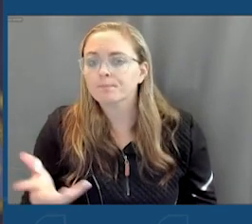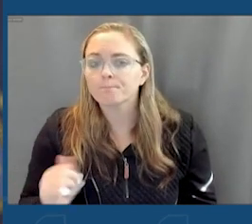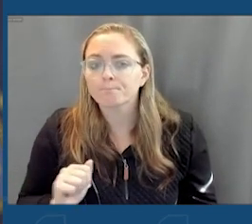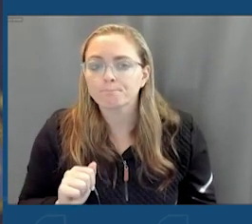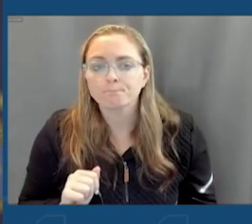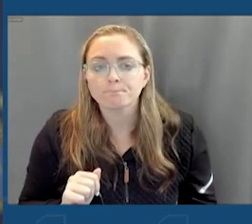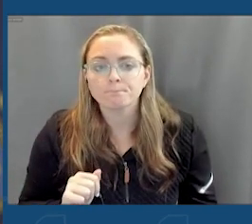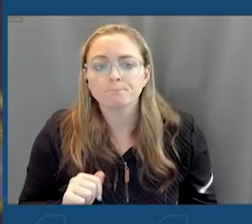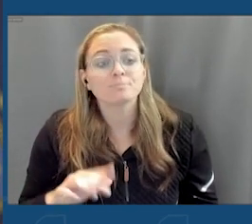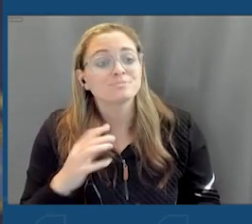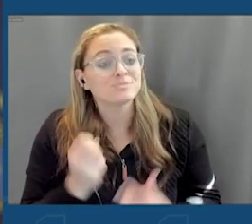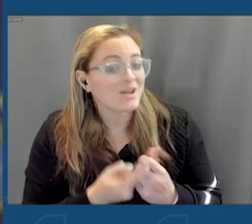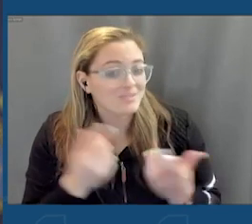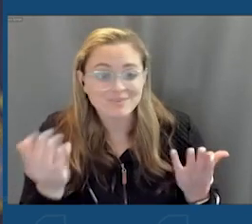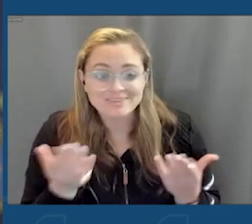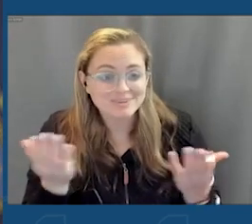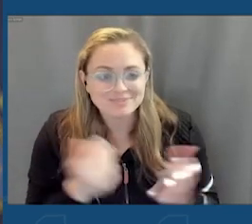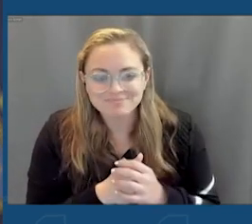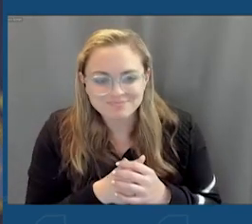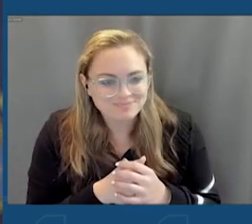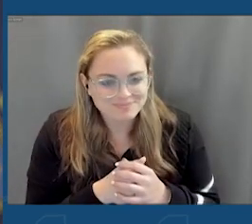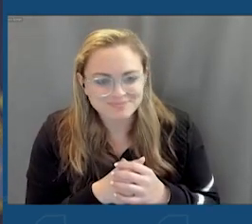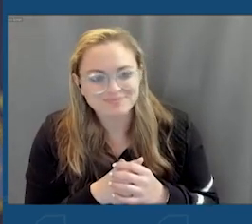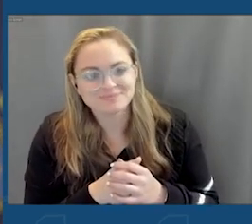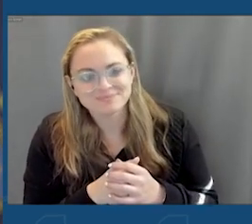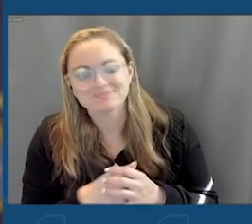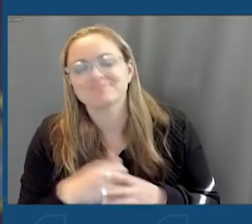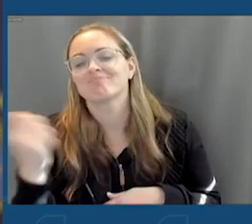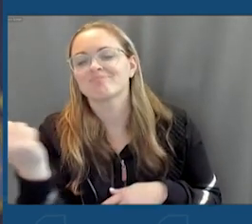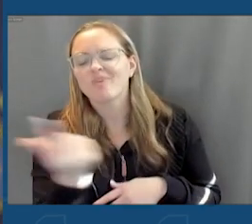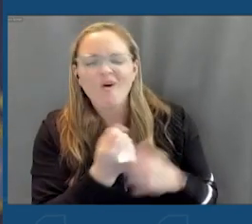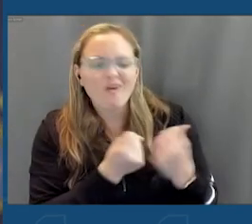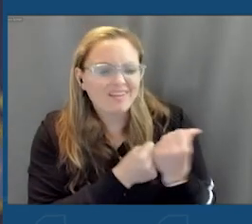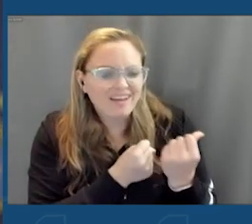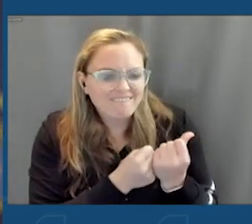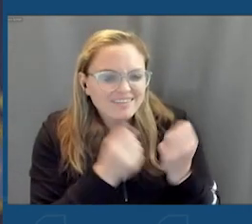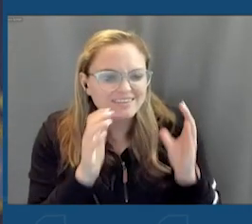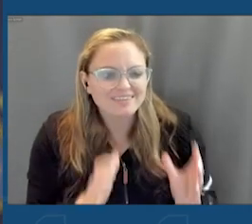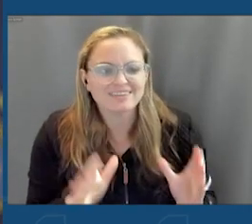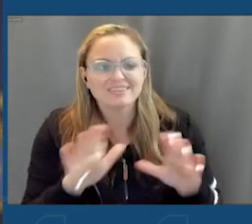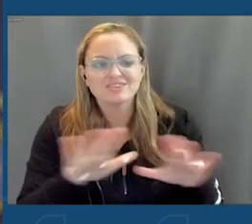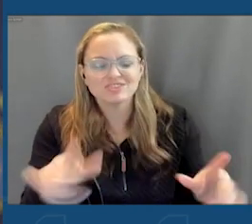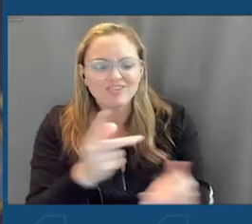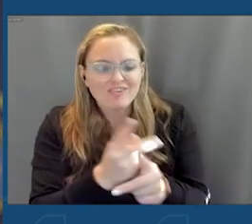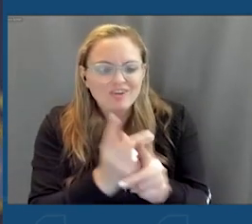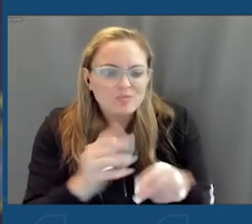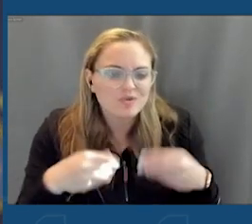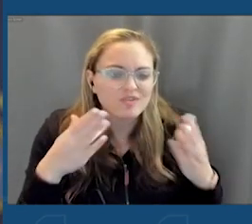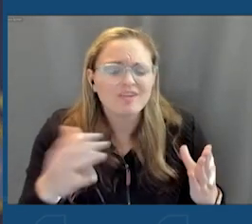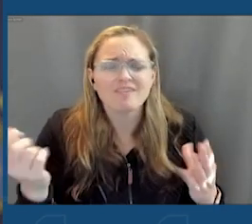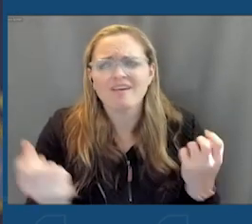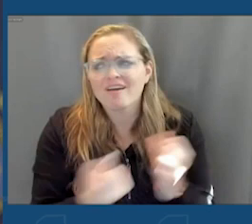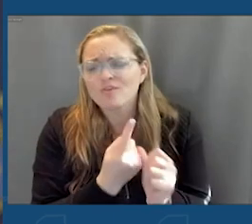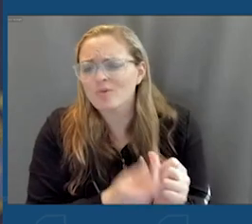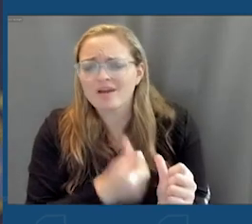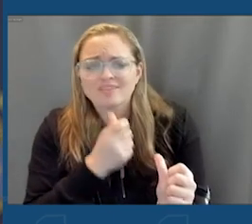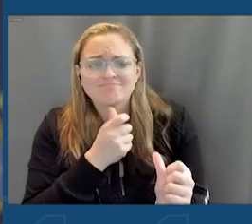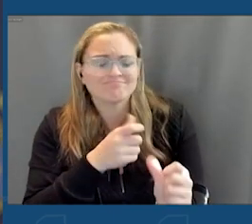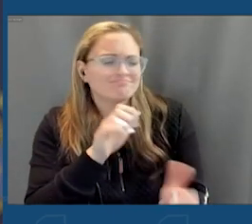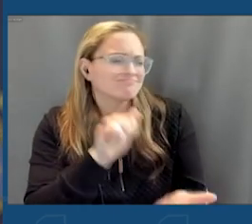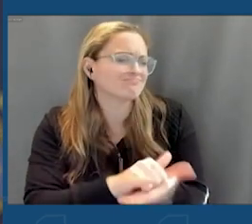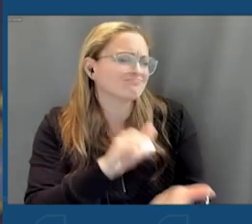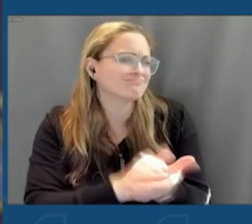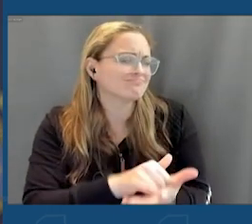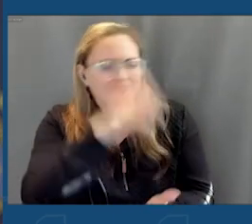So everybody's in the house. And all the advocates and the child care providers and all those who just believe that your life's work,